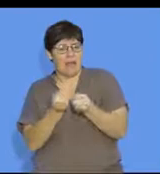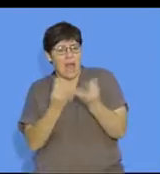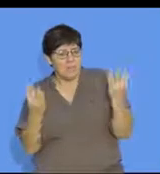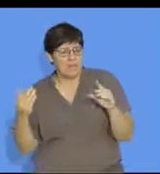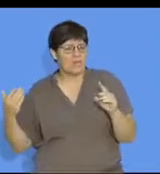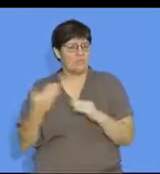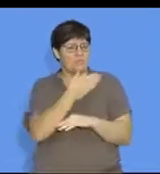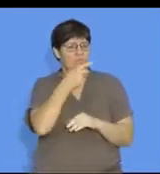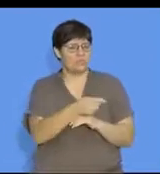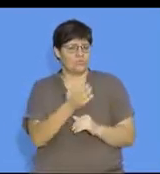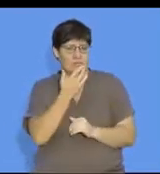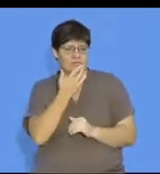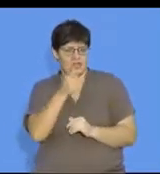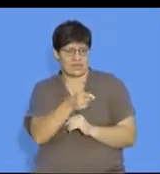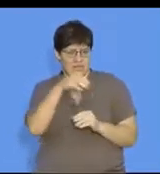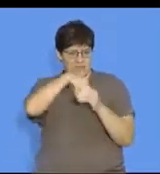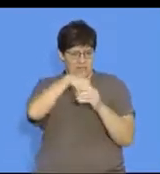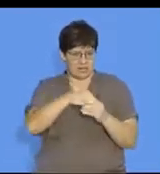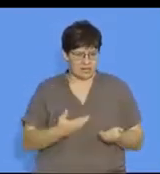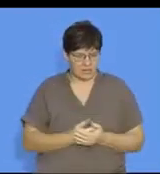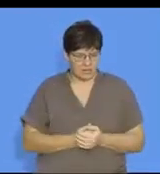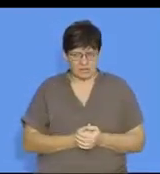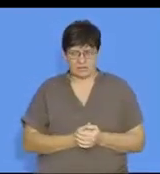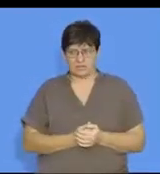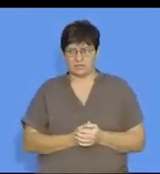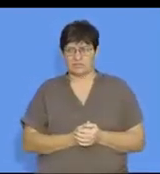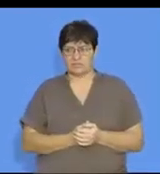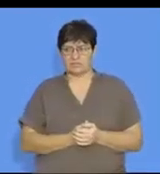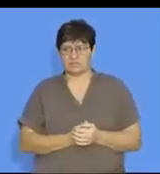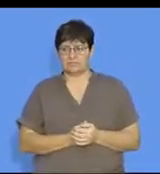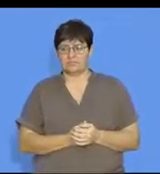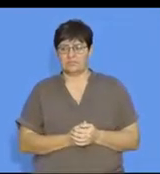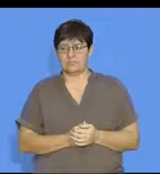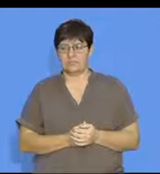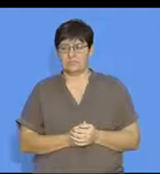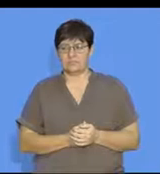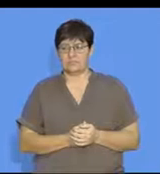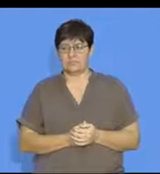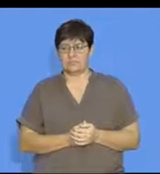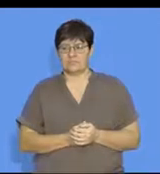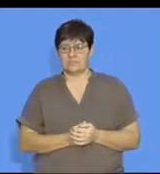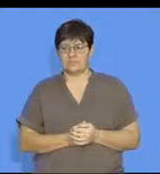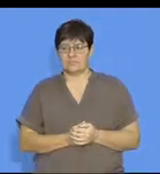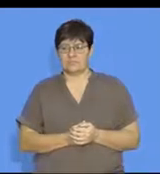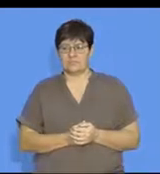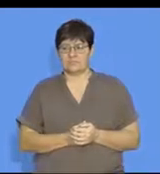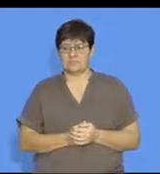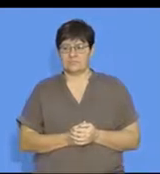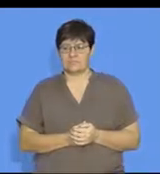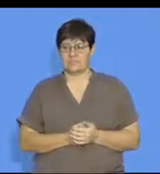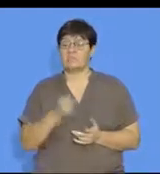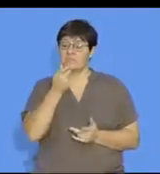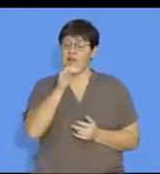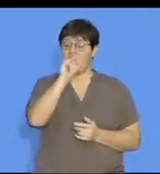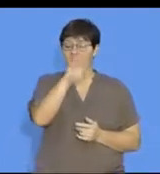passes through the internal resistor? So the current that passes through the internal resistance